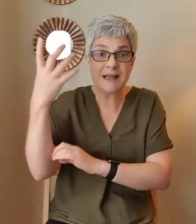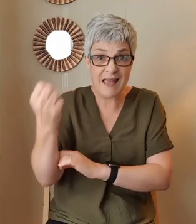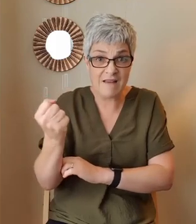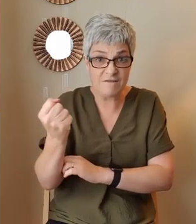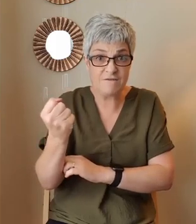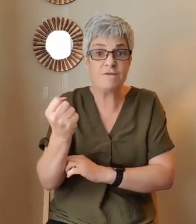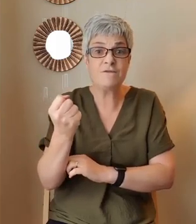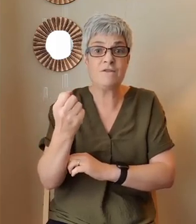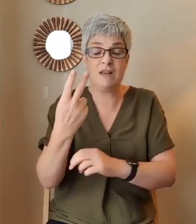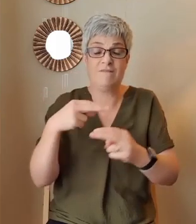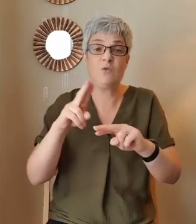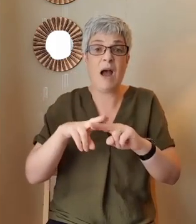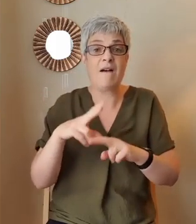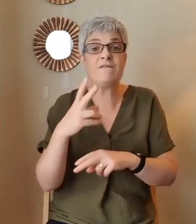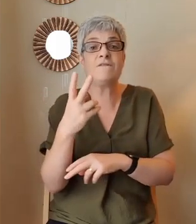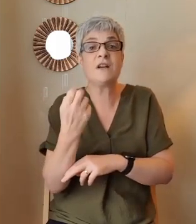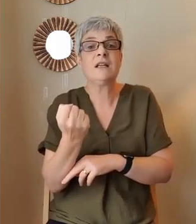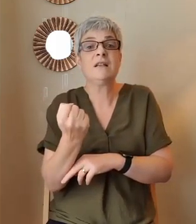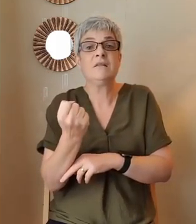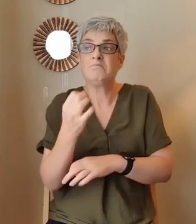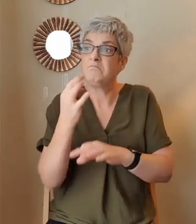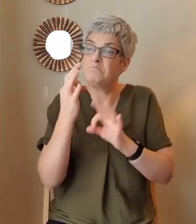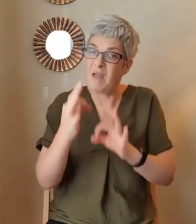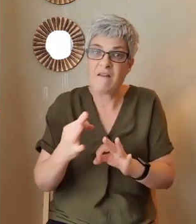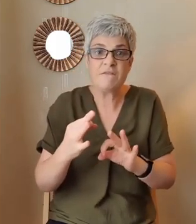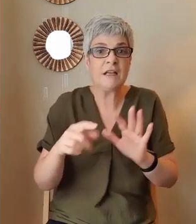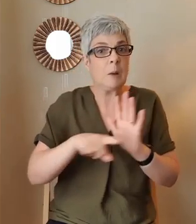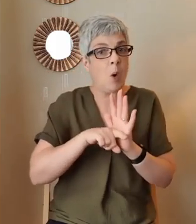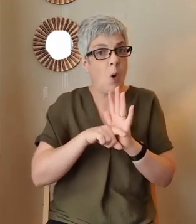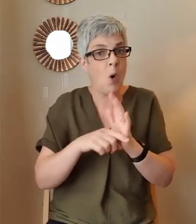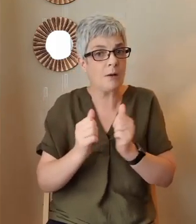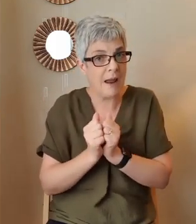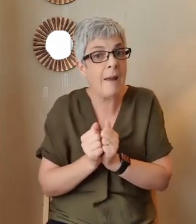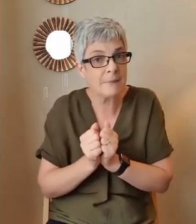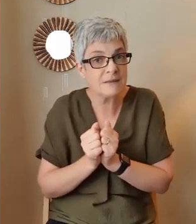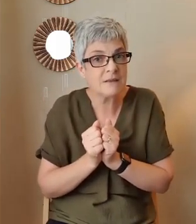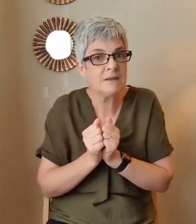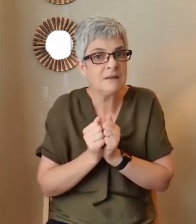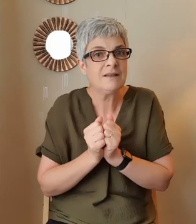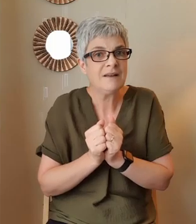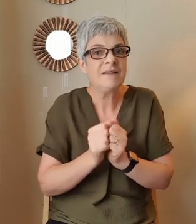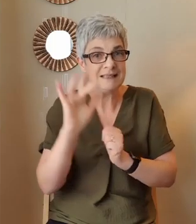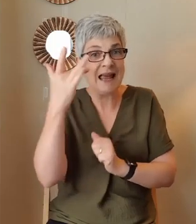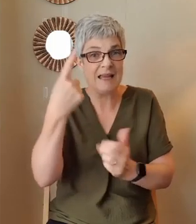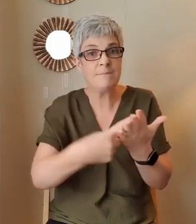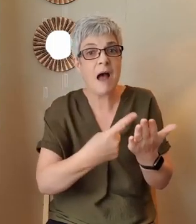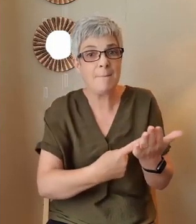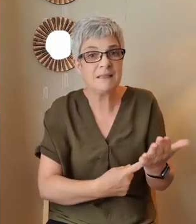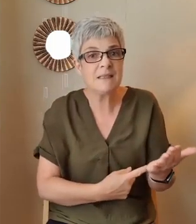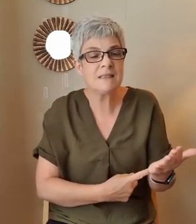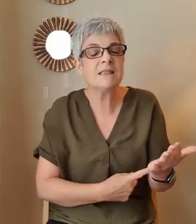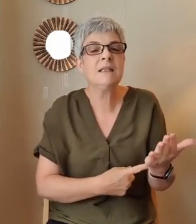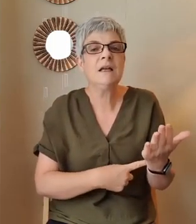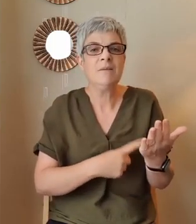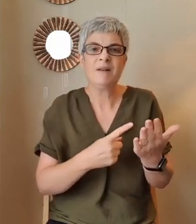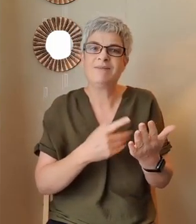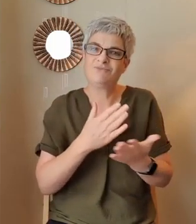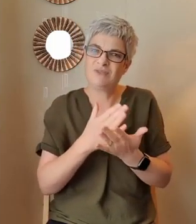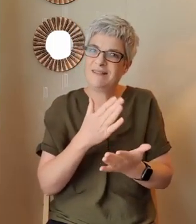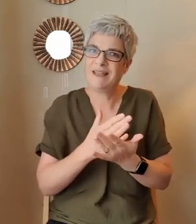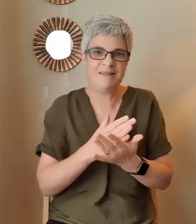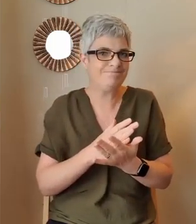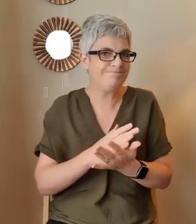had fulfilled the law, if you had kept the law perfectly as described in the Ten Commandments. And the reality is that none of us have done that.